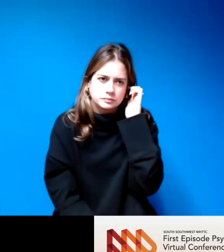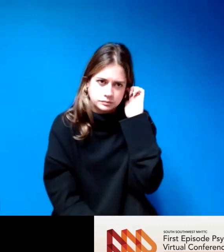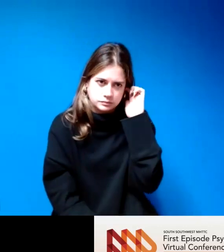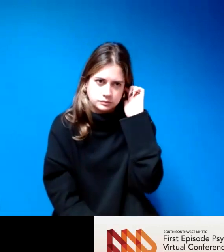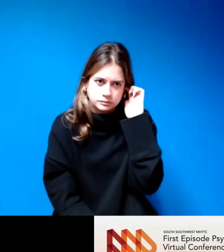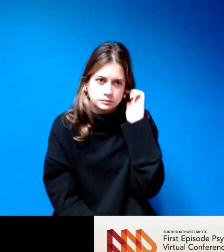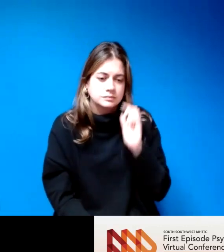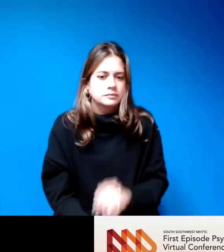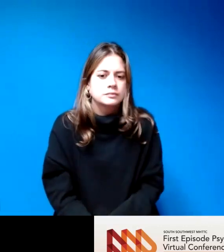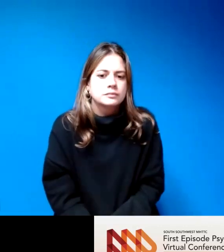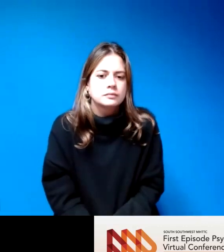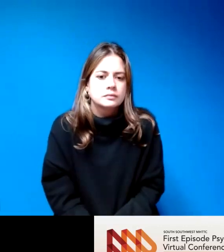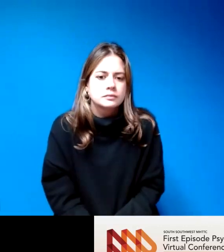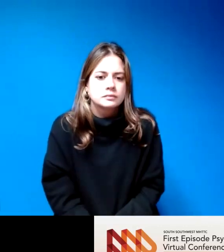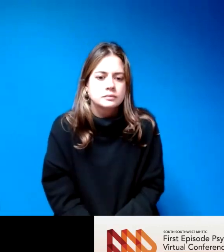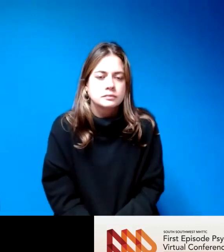away, whatever.